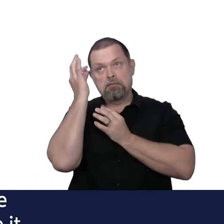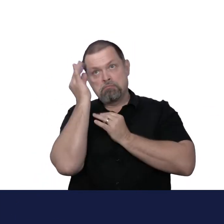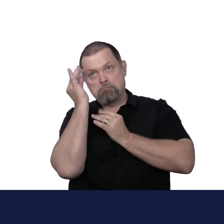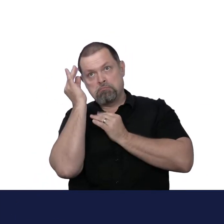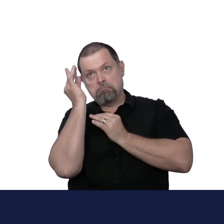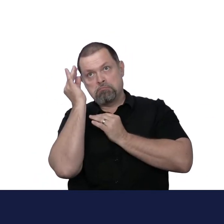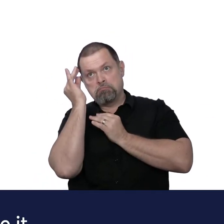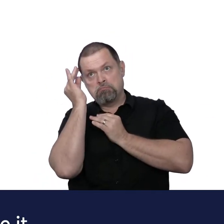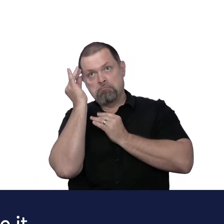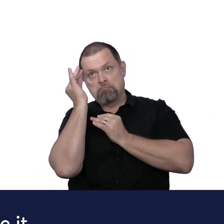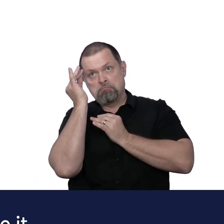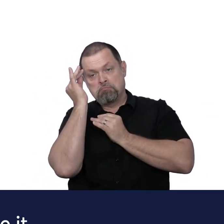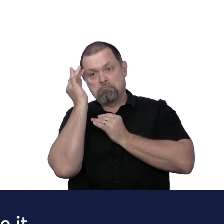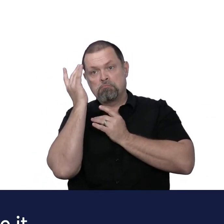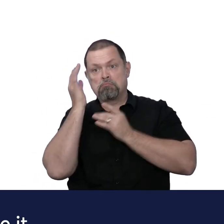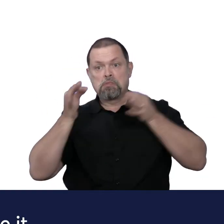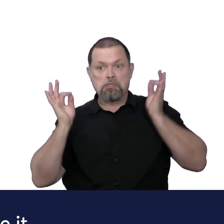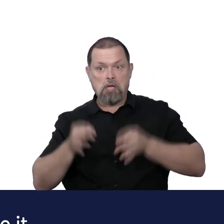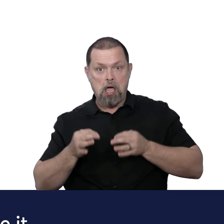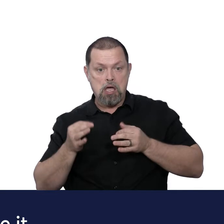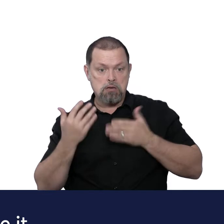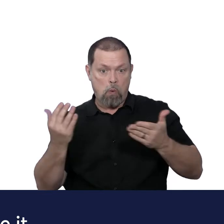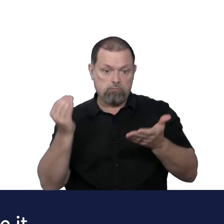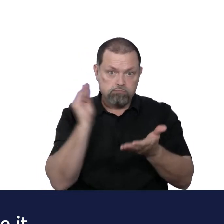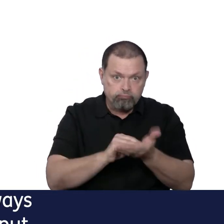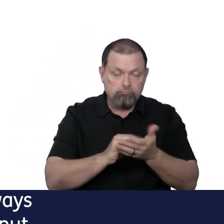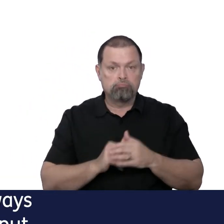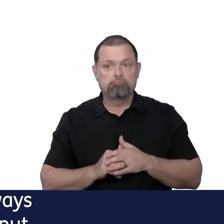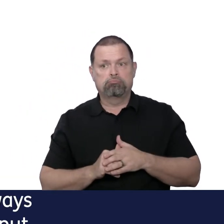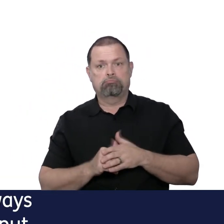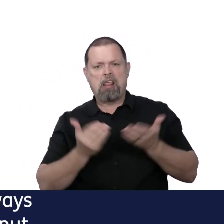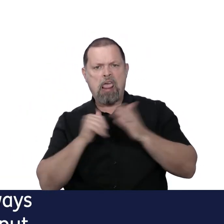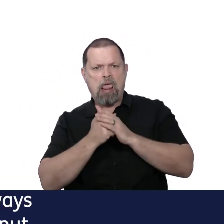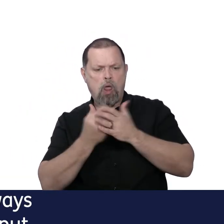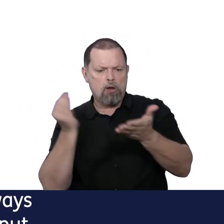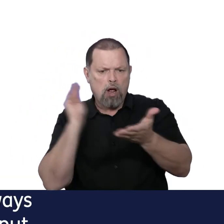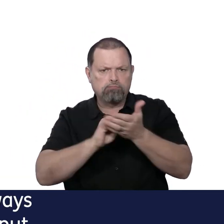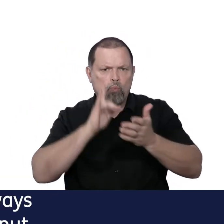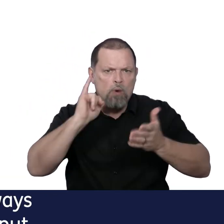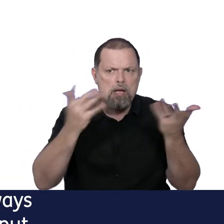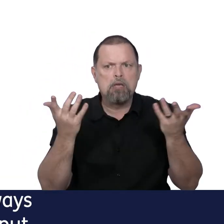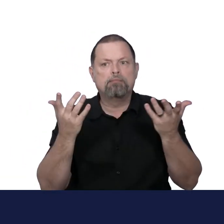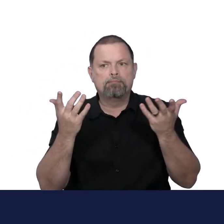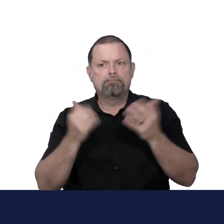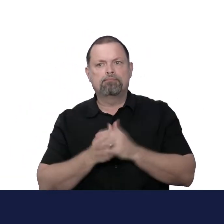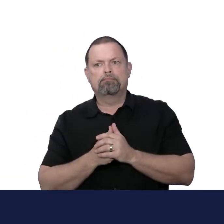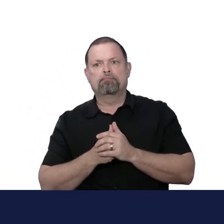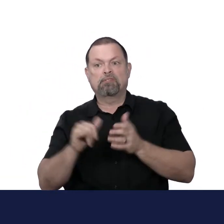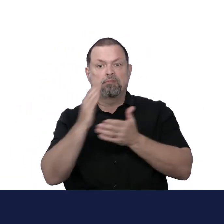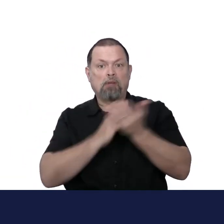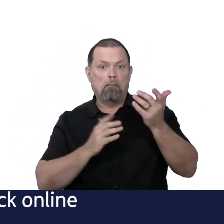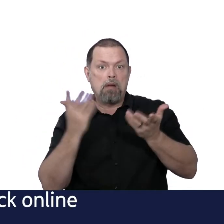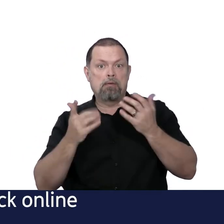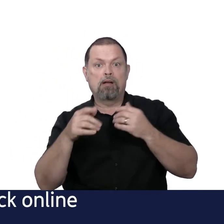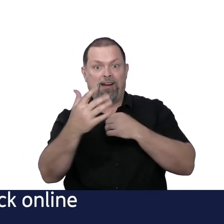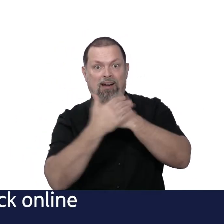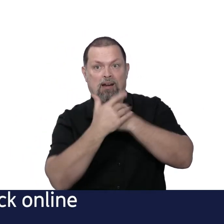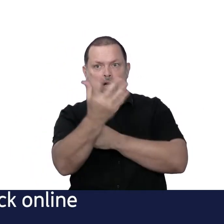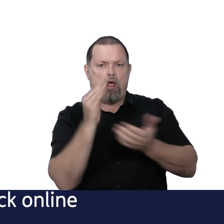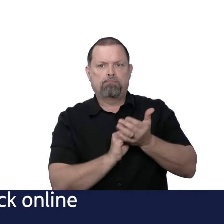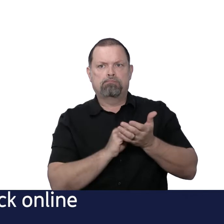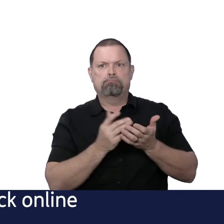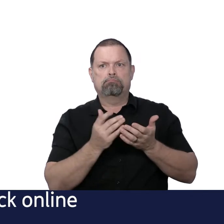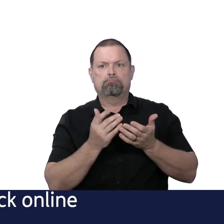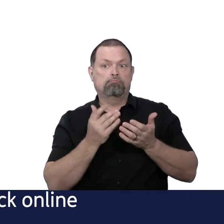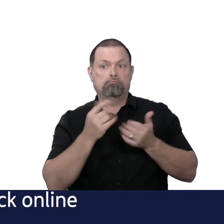use it and how they might use it. Here are some of the ways they might use your input. They might put your